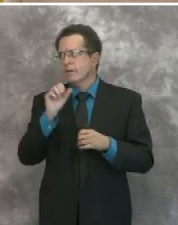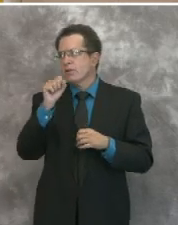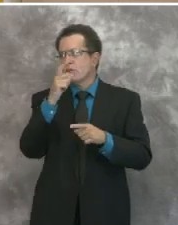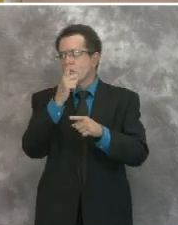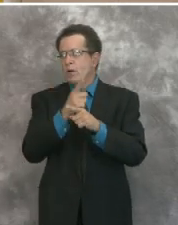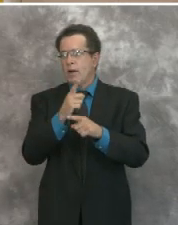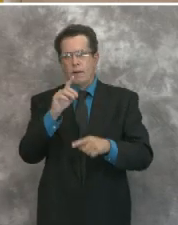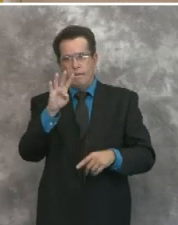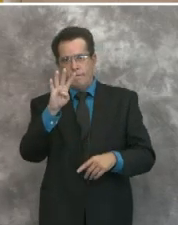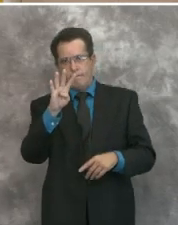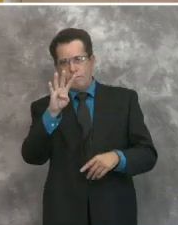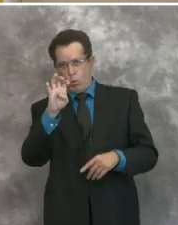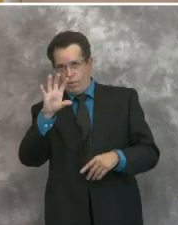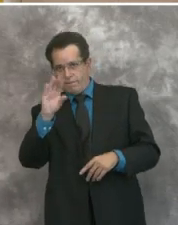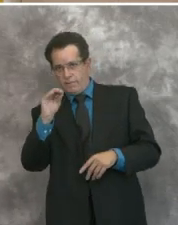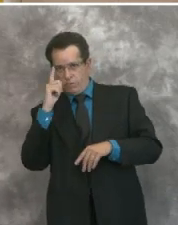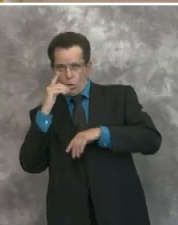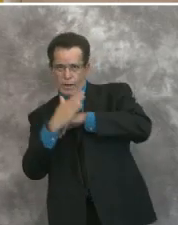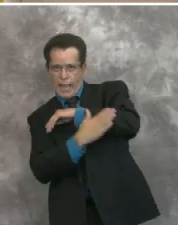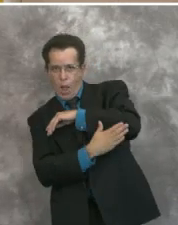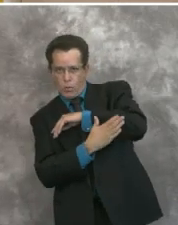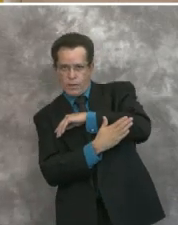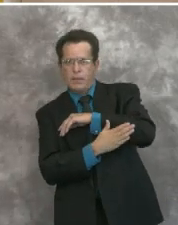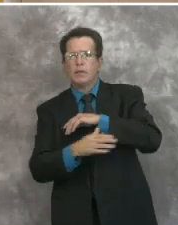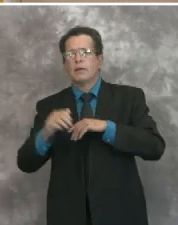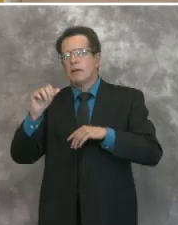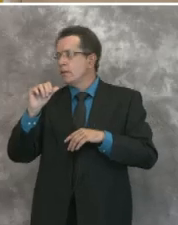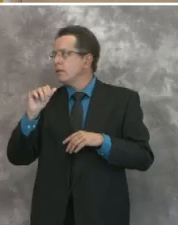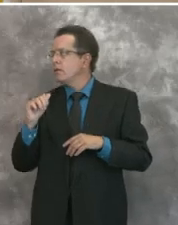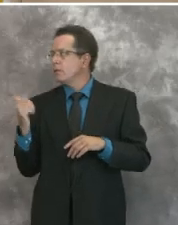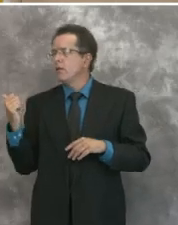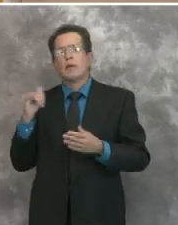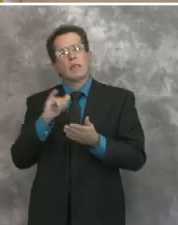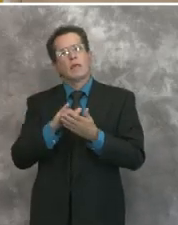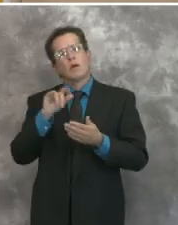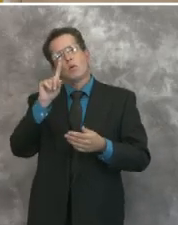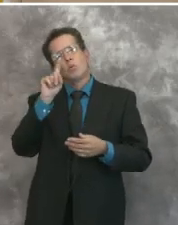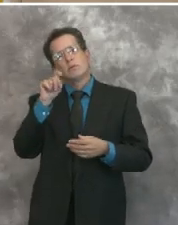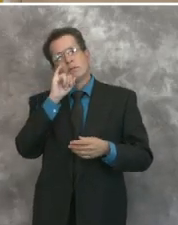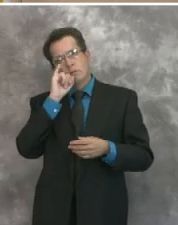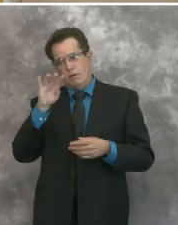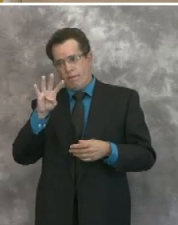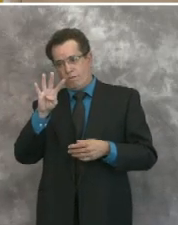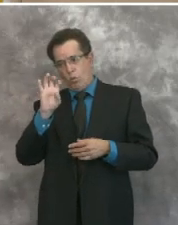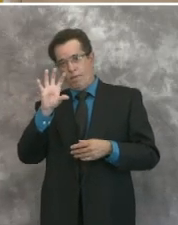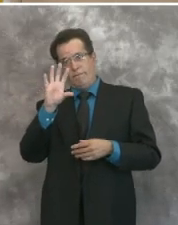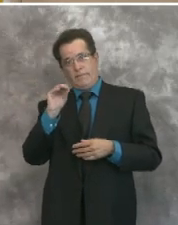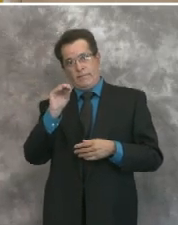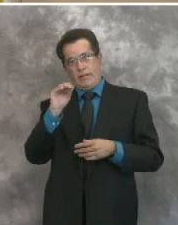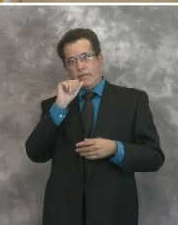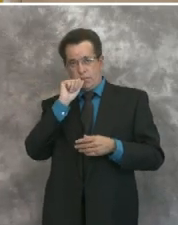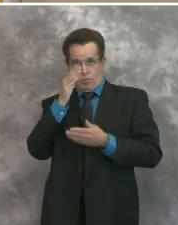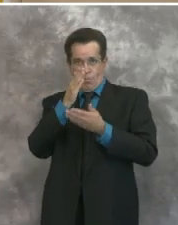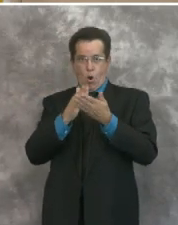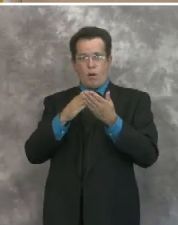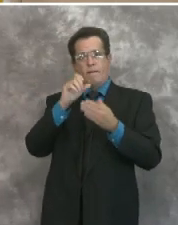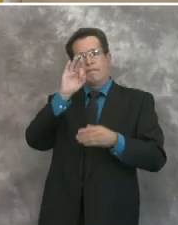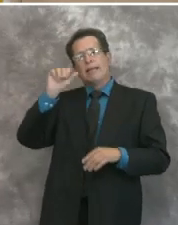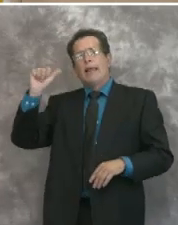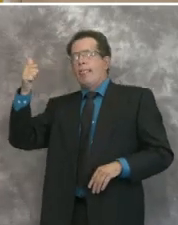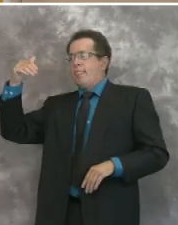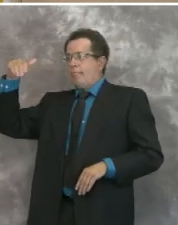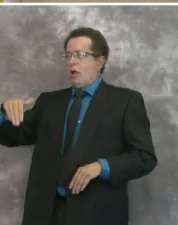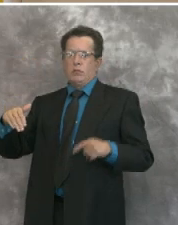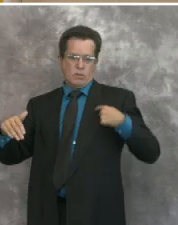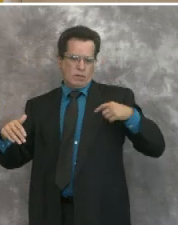450 for the county and 10,000 for... Oh, the question was the 450 a part of the 10,000? I mean,